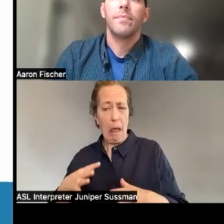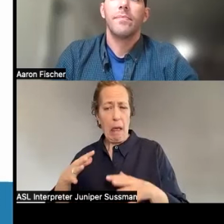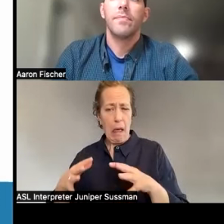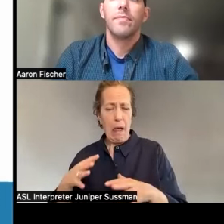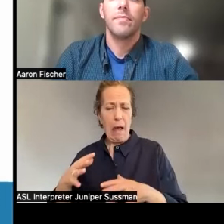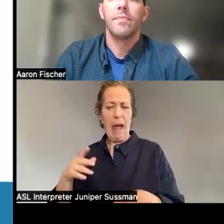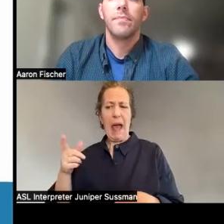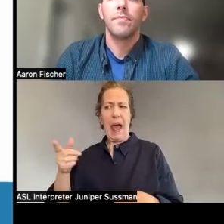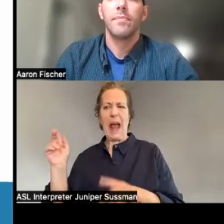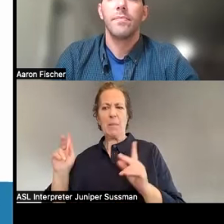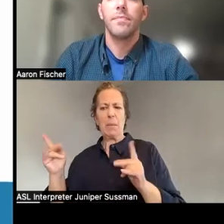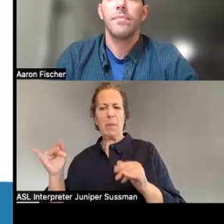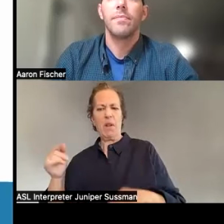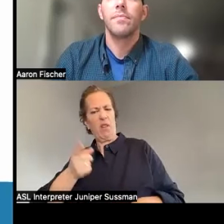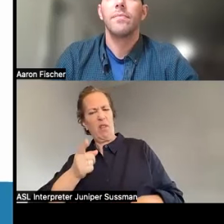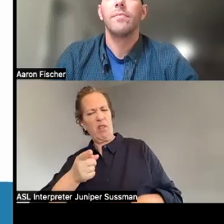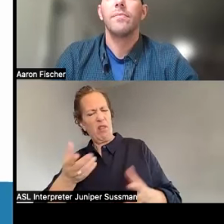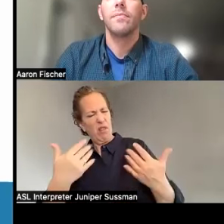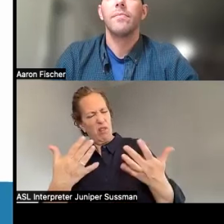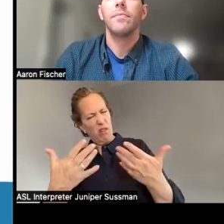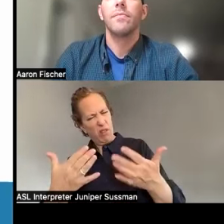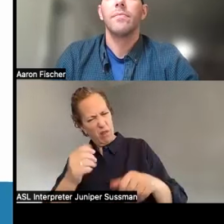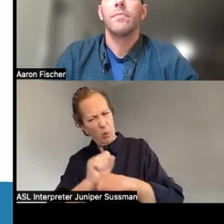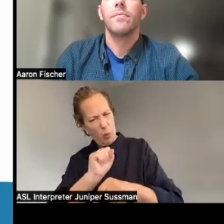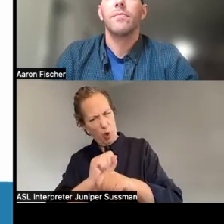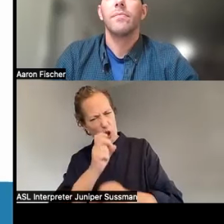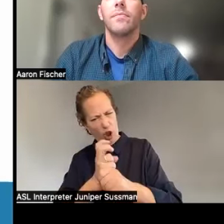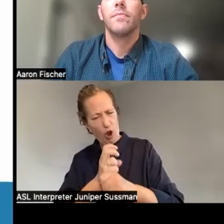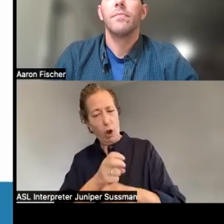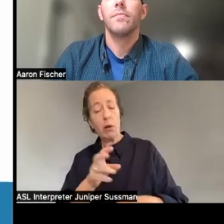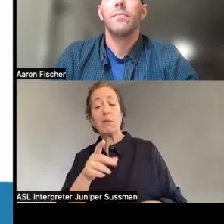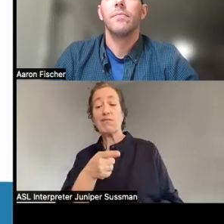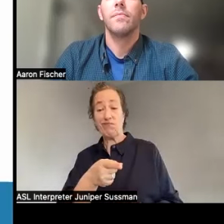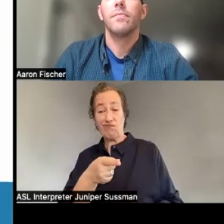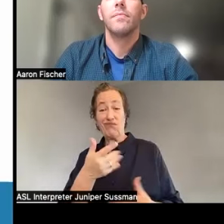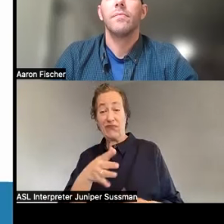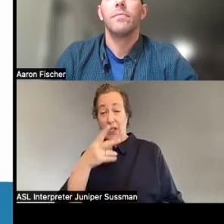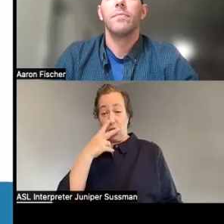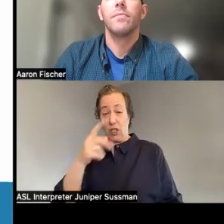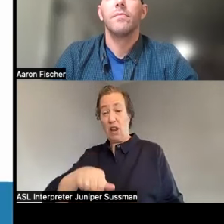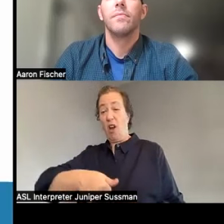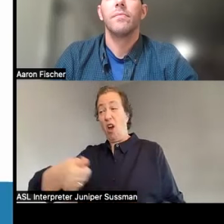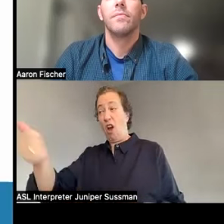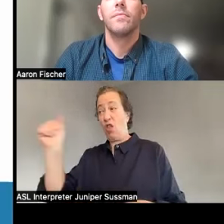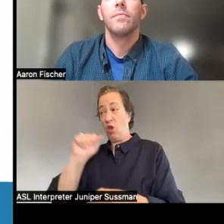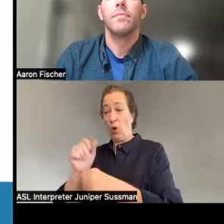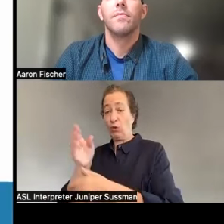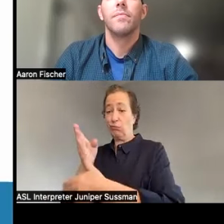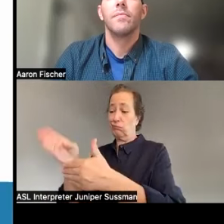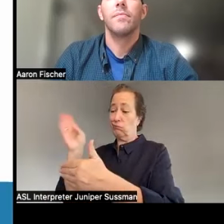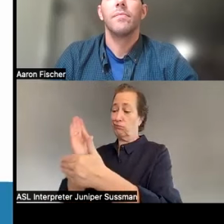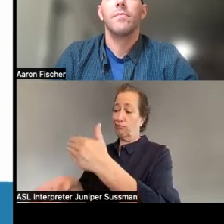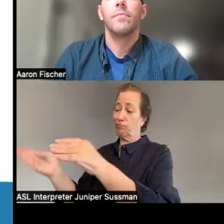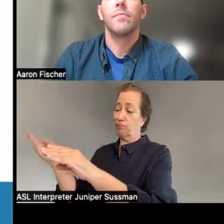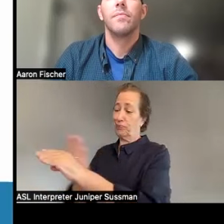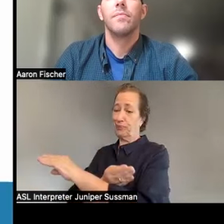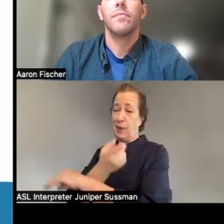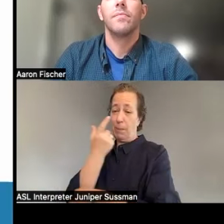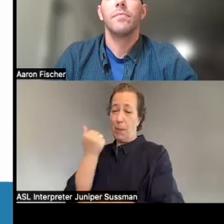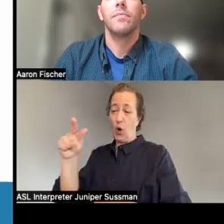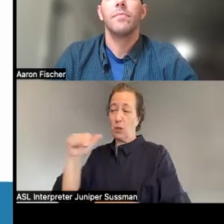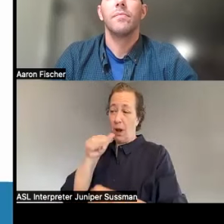much work done as others. He has seen other workers terminated for complaining about work conditions. Frank arrives for a